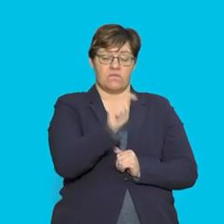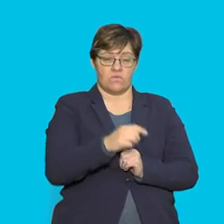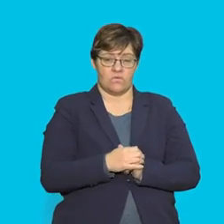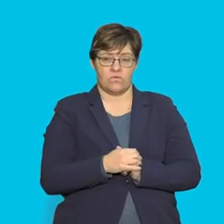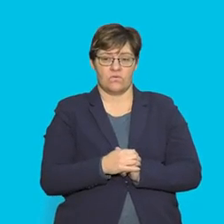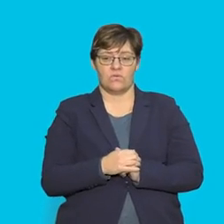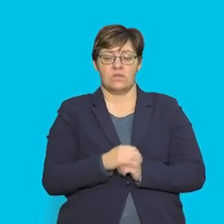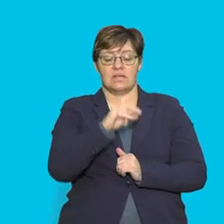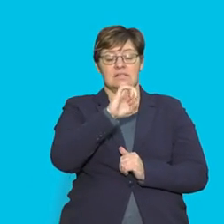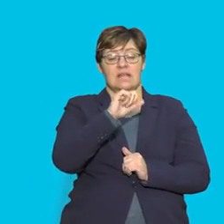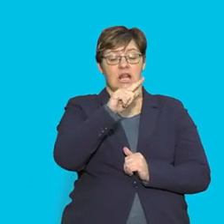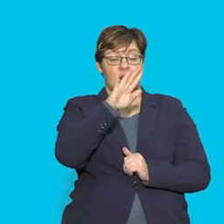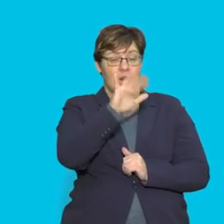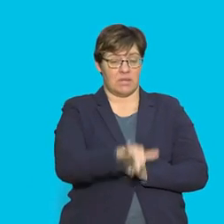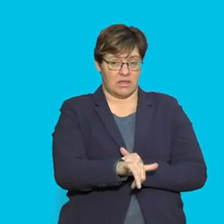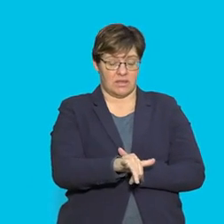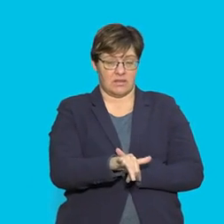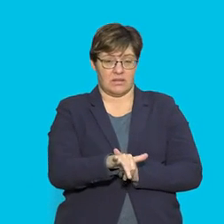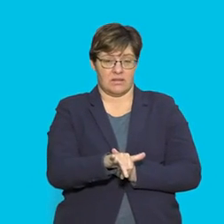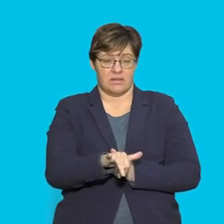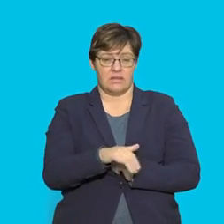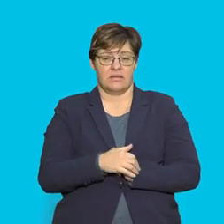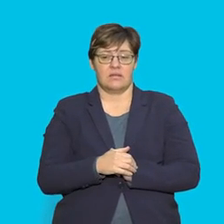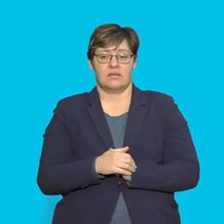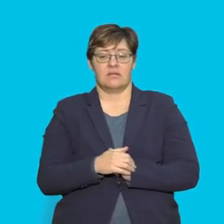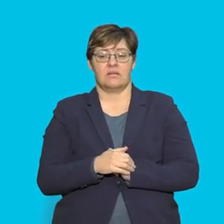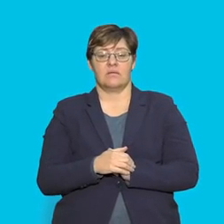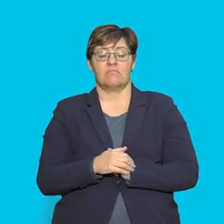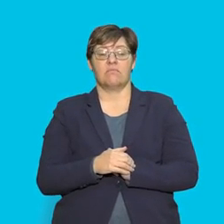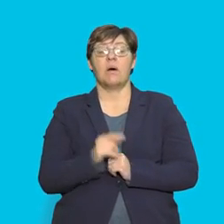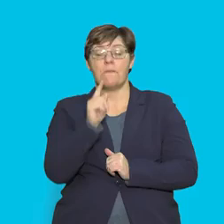177.82. So therefore, Selby